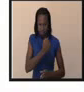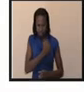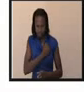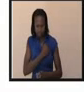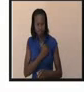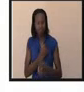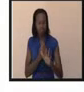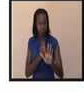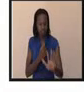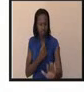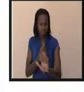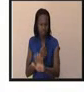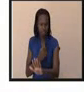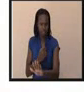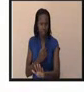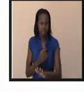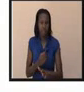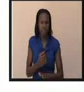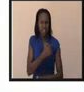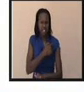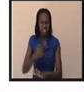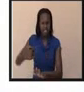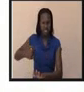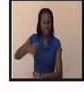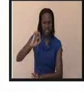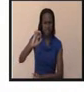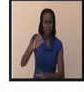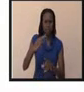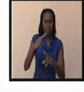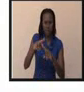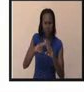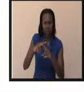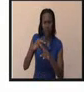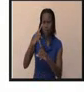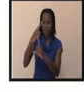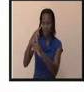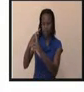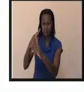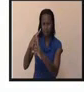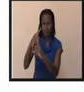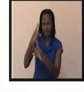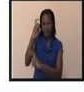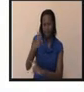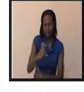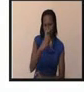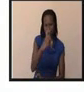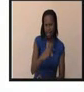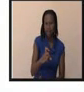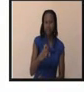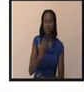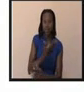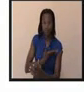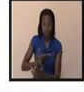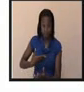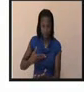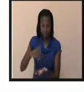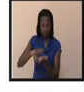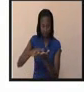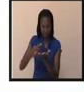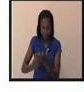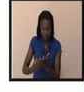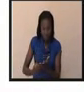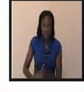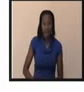for the gender of an organism, we use X and X for females and X and